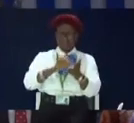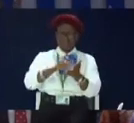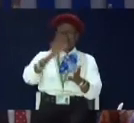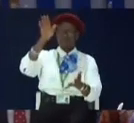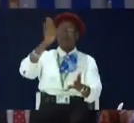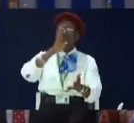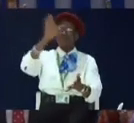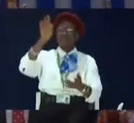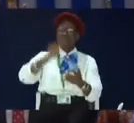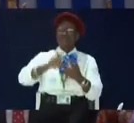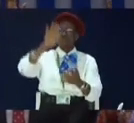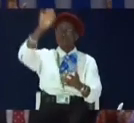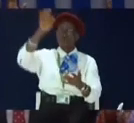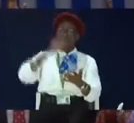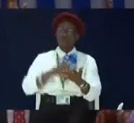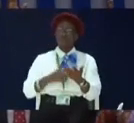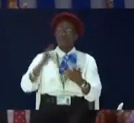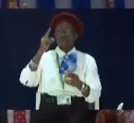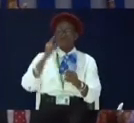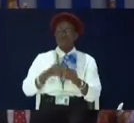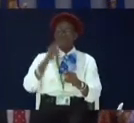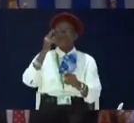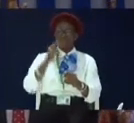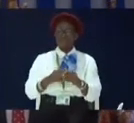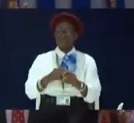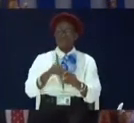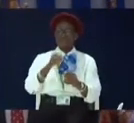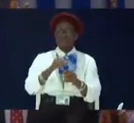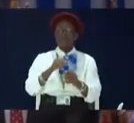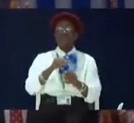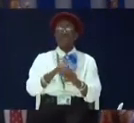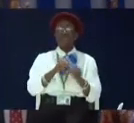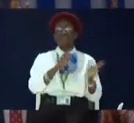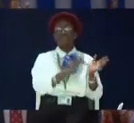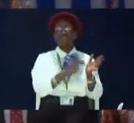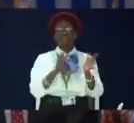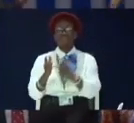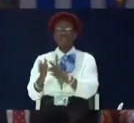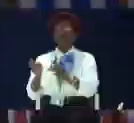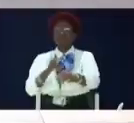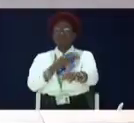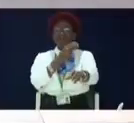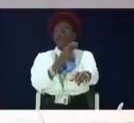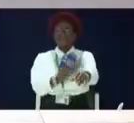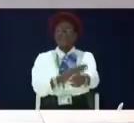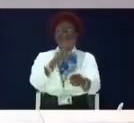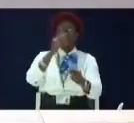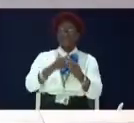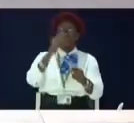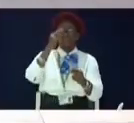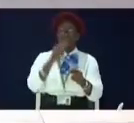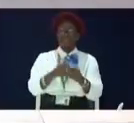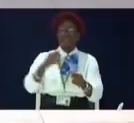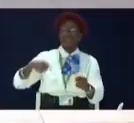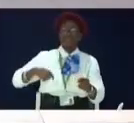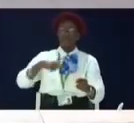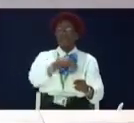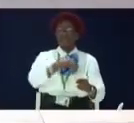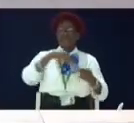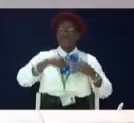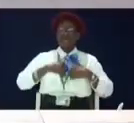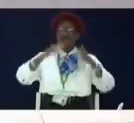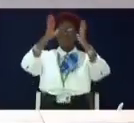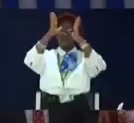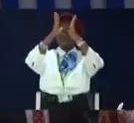name. Ògo ni fún orúkọ mímọ́ rẹ. In Jesus' mighty name we have prayed. Ní orúkọ ńlá Jésù